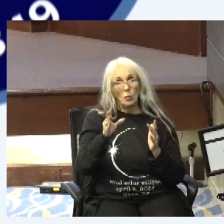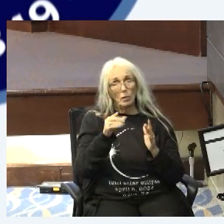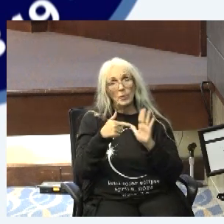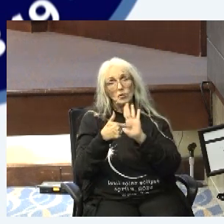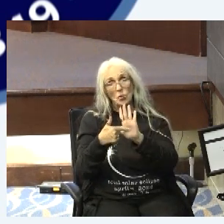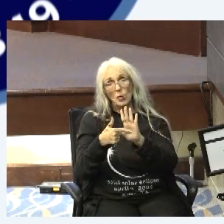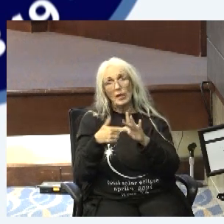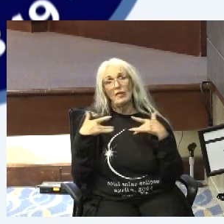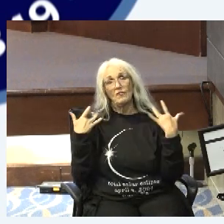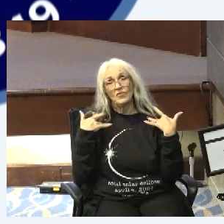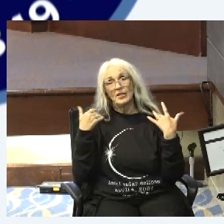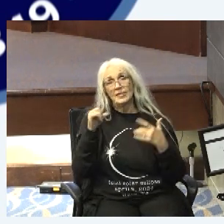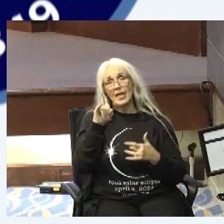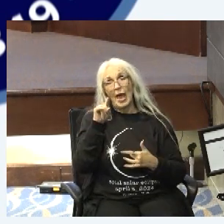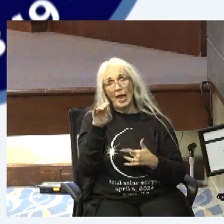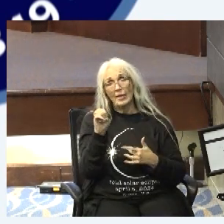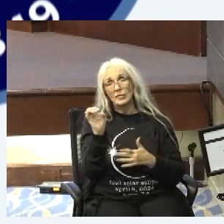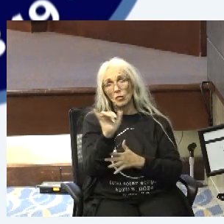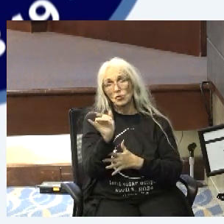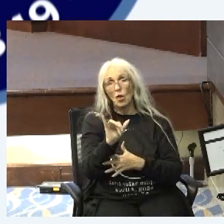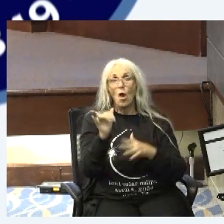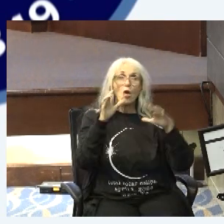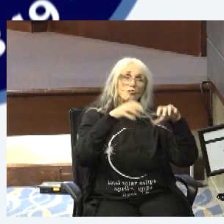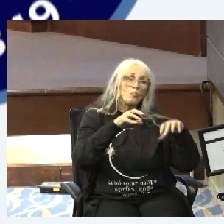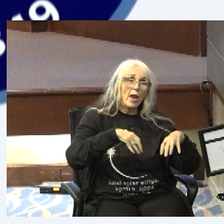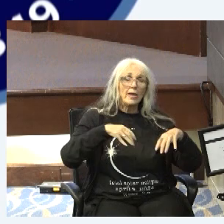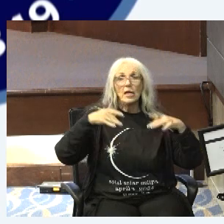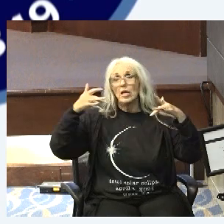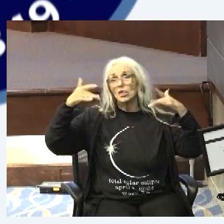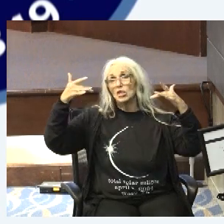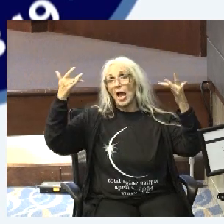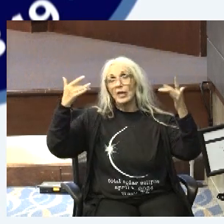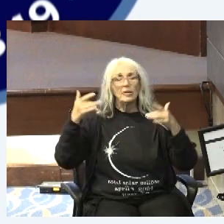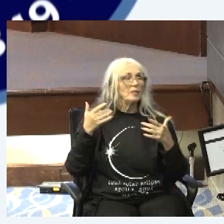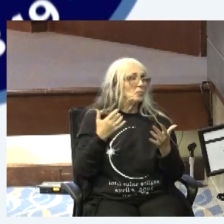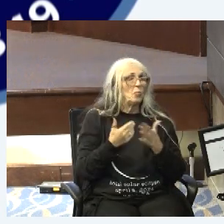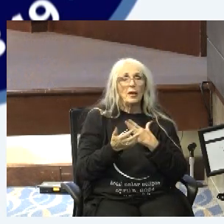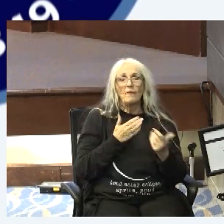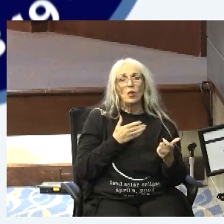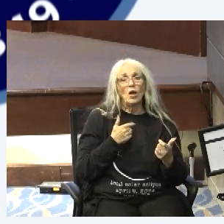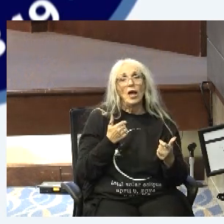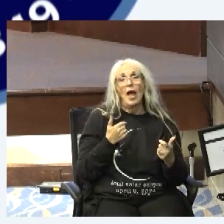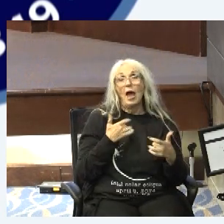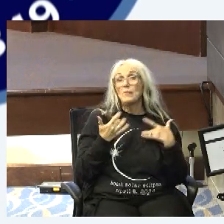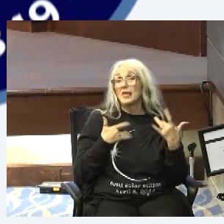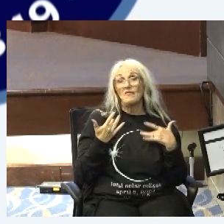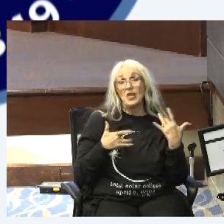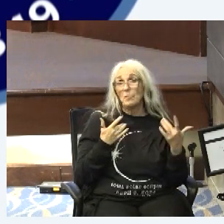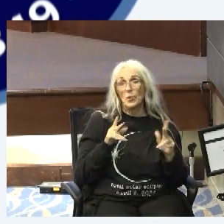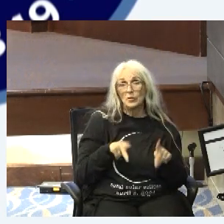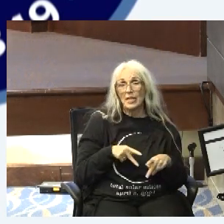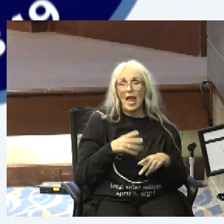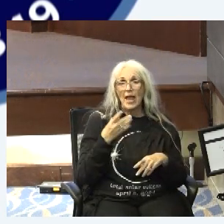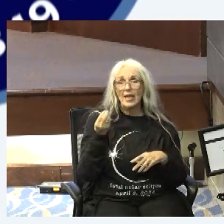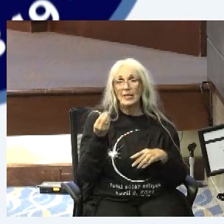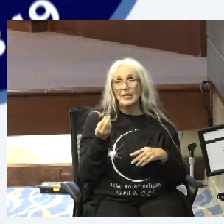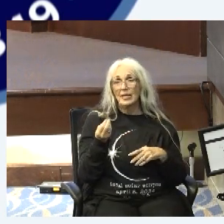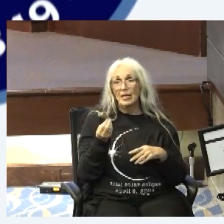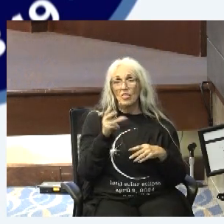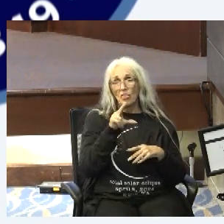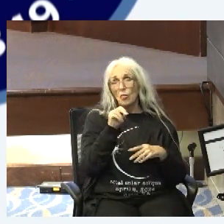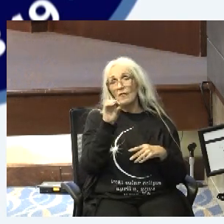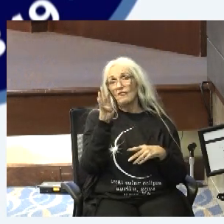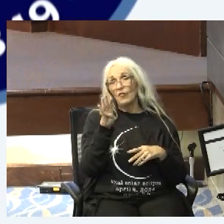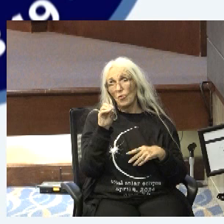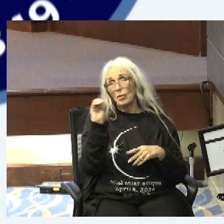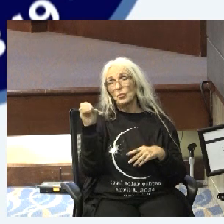well. So we're excited, rain or shine event. I look at it always, I'm an events guy. So if it's saying a 30-40%